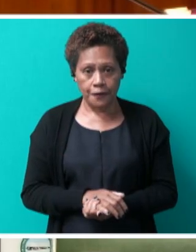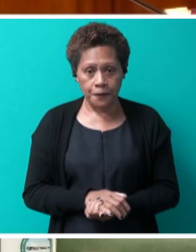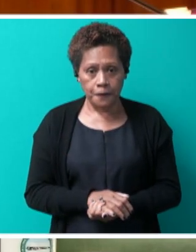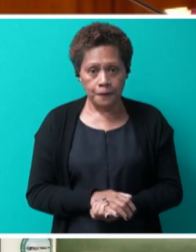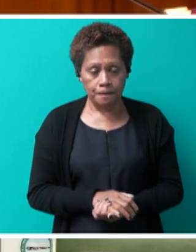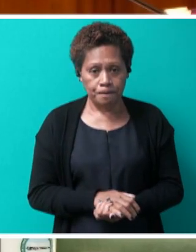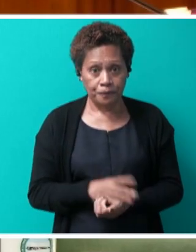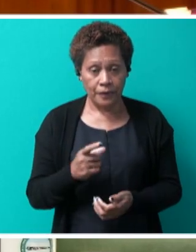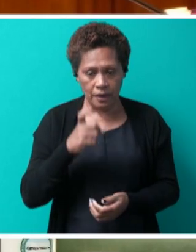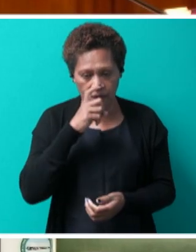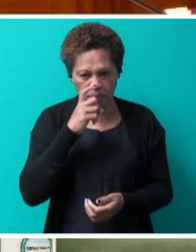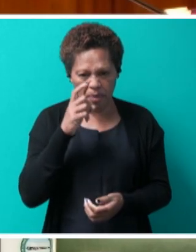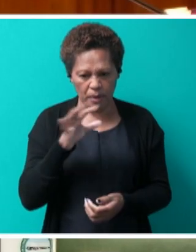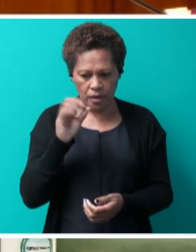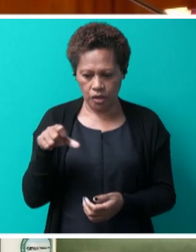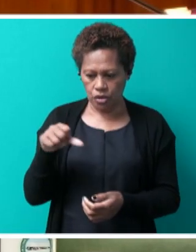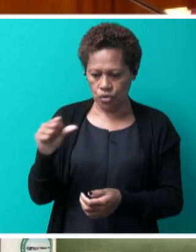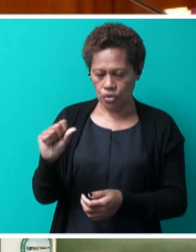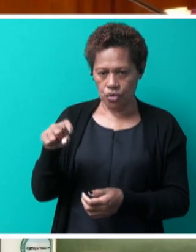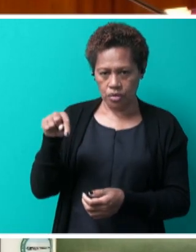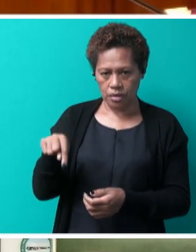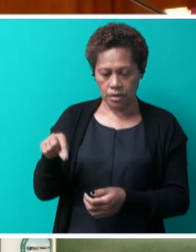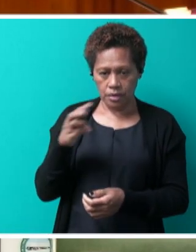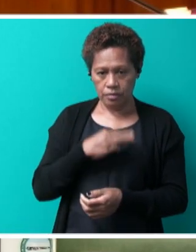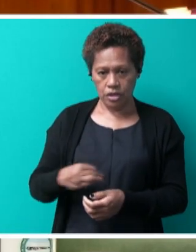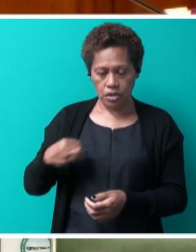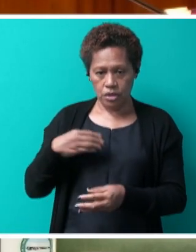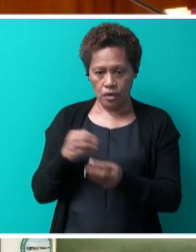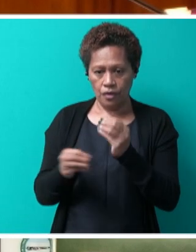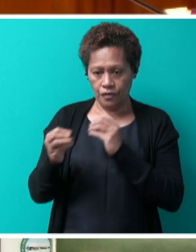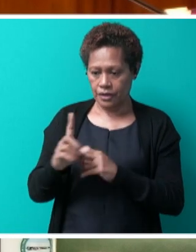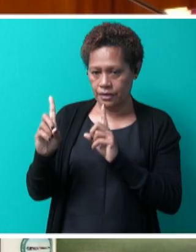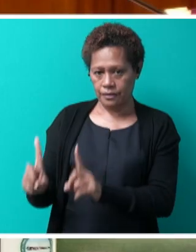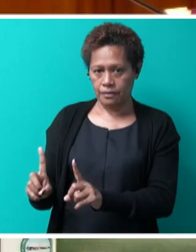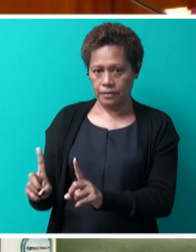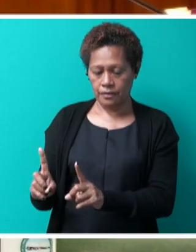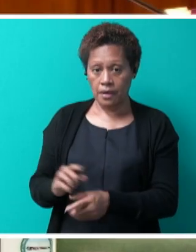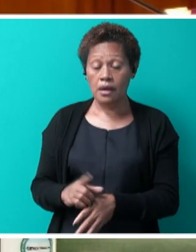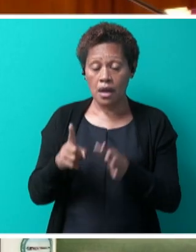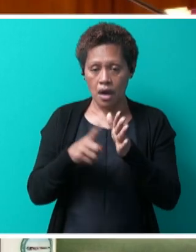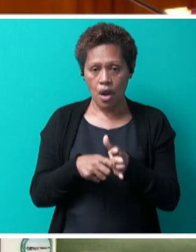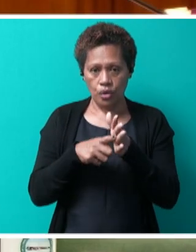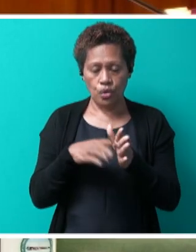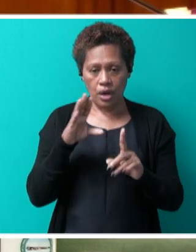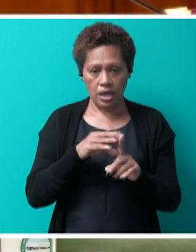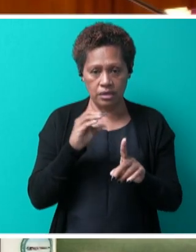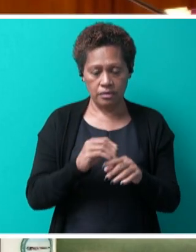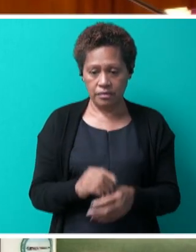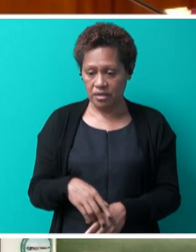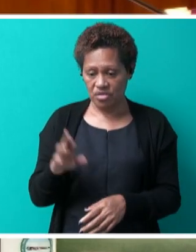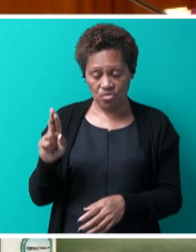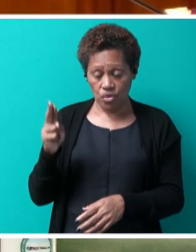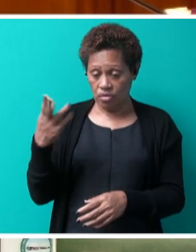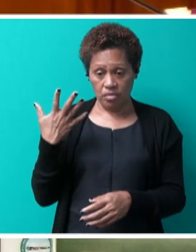that people are not fully utilizing the convenience of having ministry offices nearby. In Lautoka, for example, the turnout was so